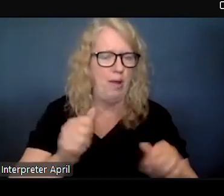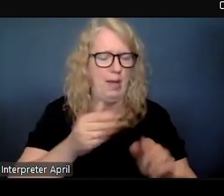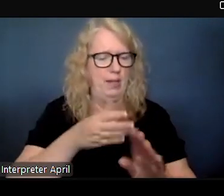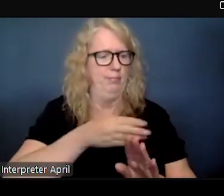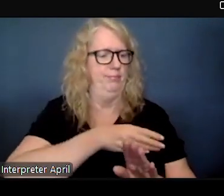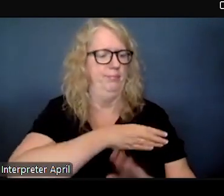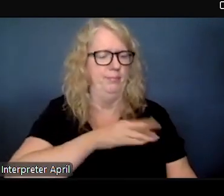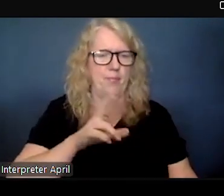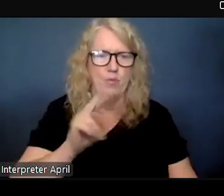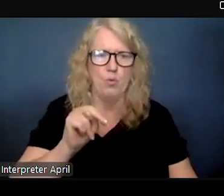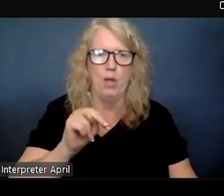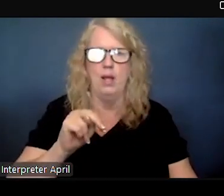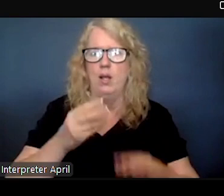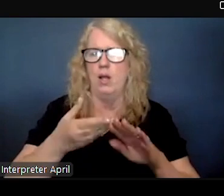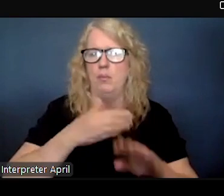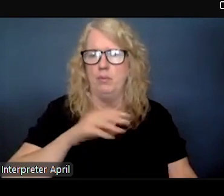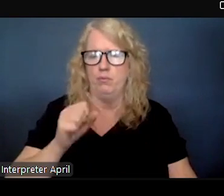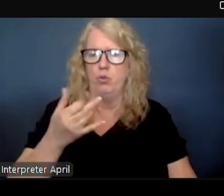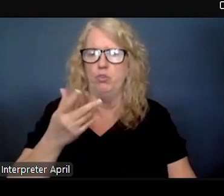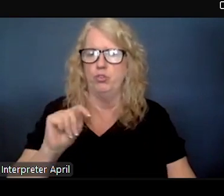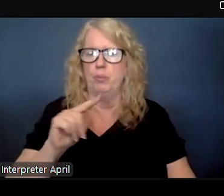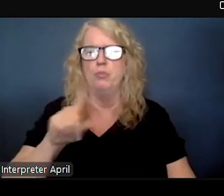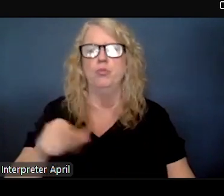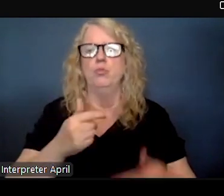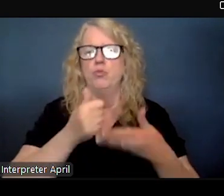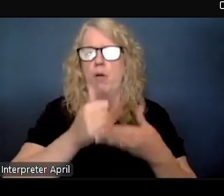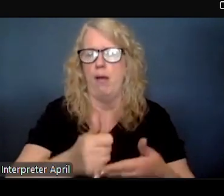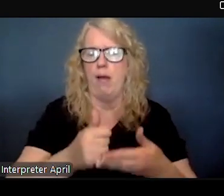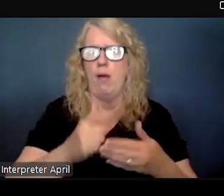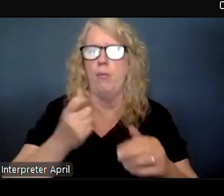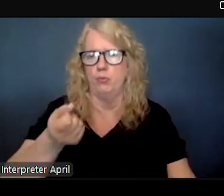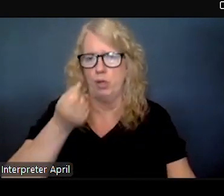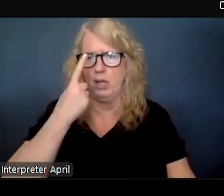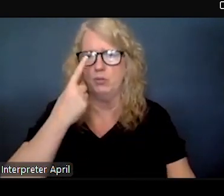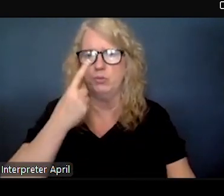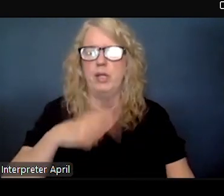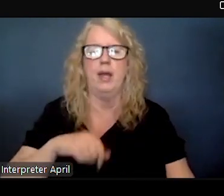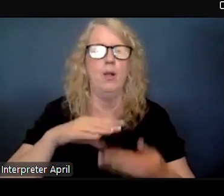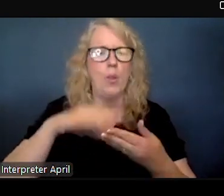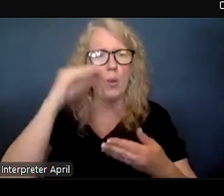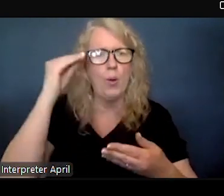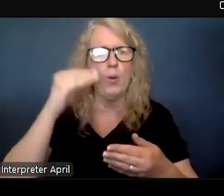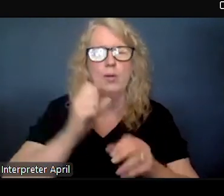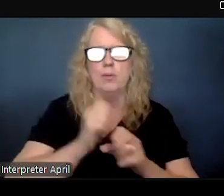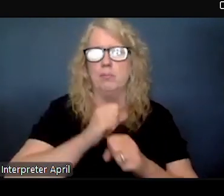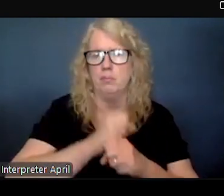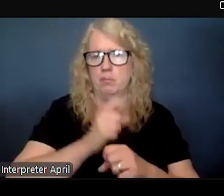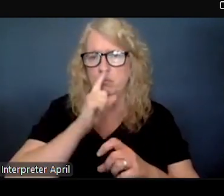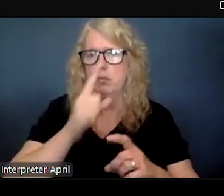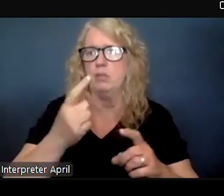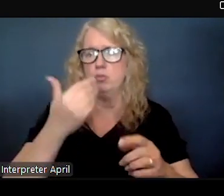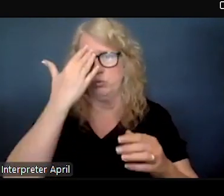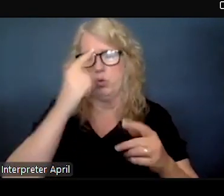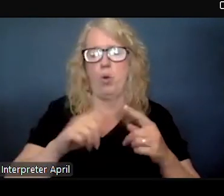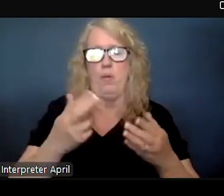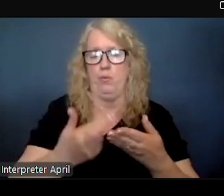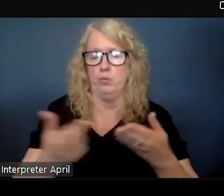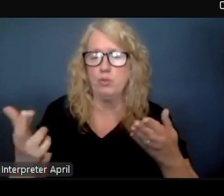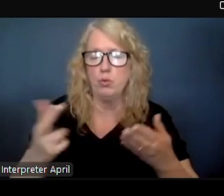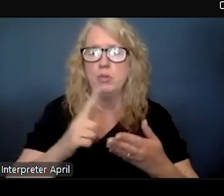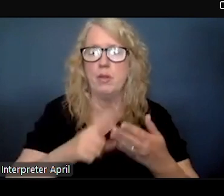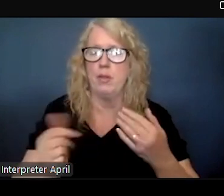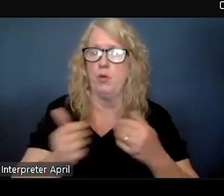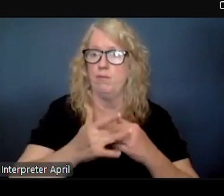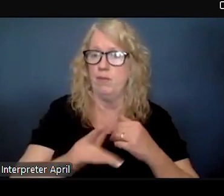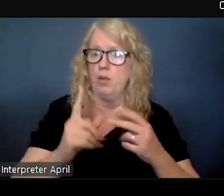that was on the shift before, just to help them understand, learn, make sure that they know resources that are available